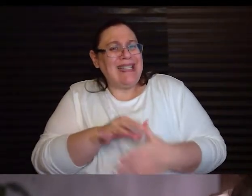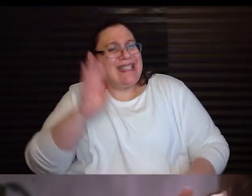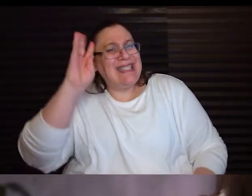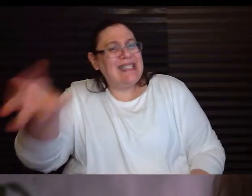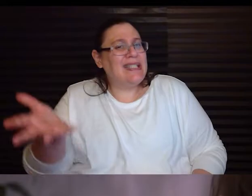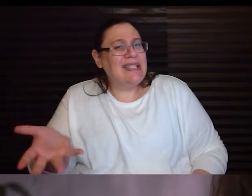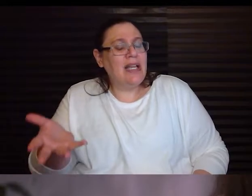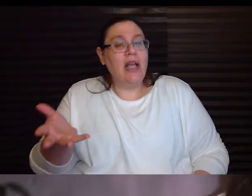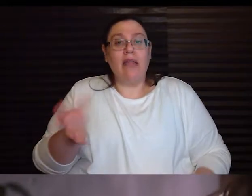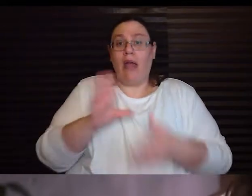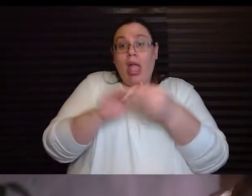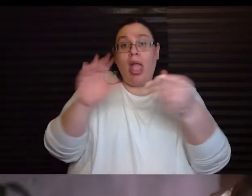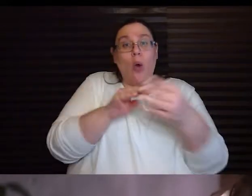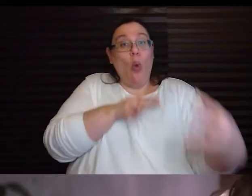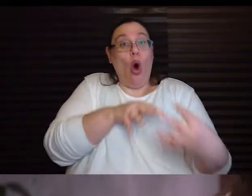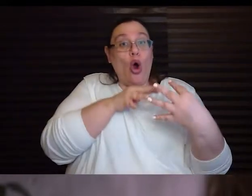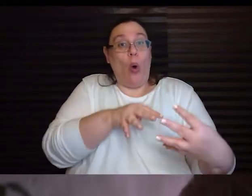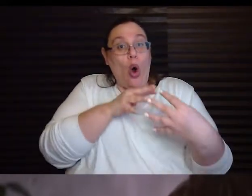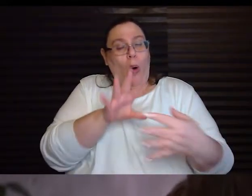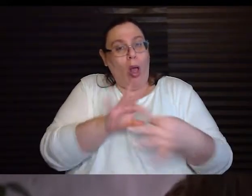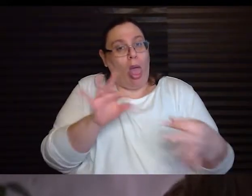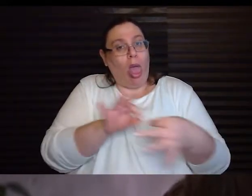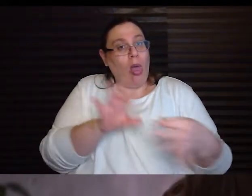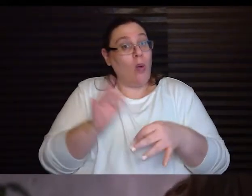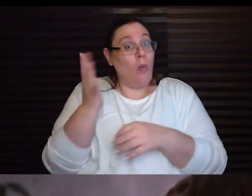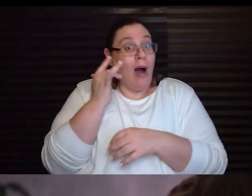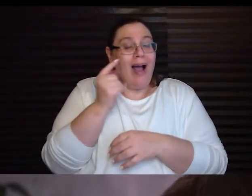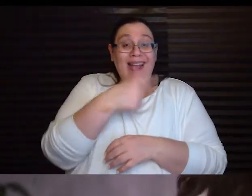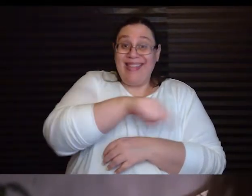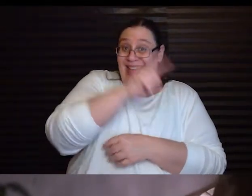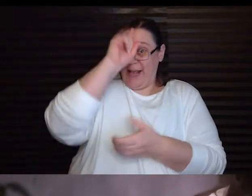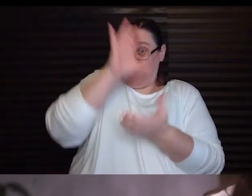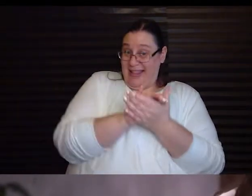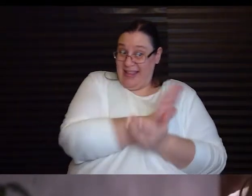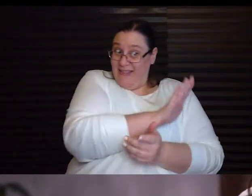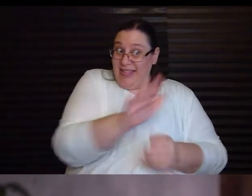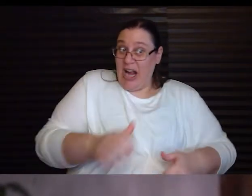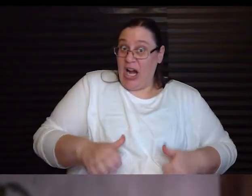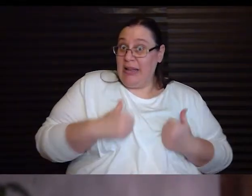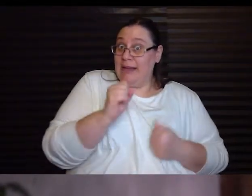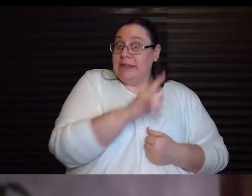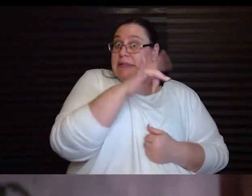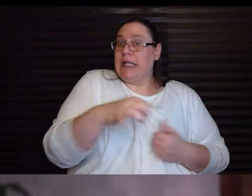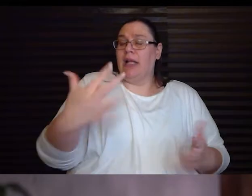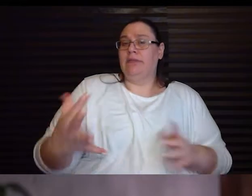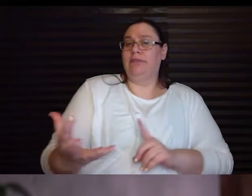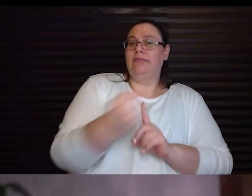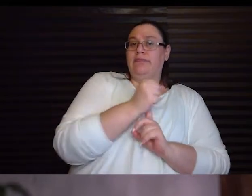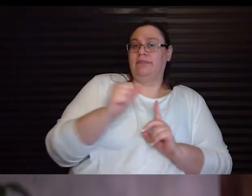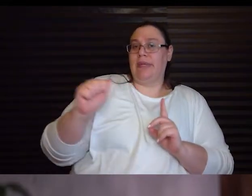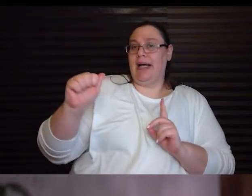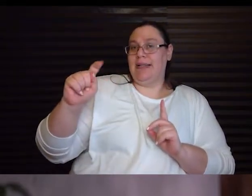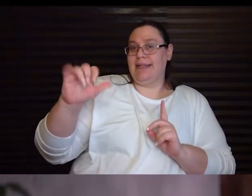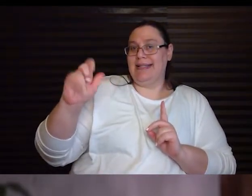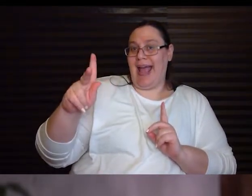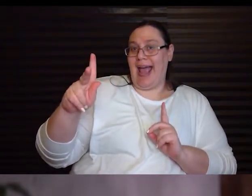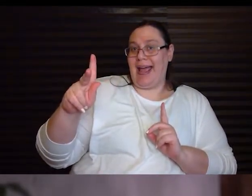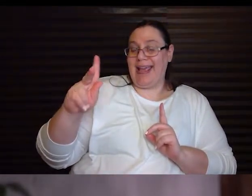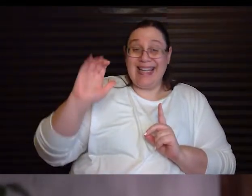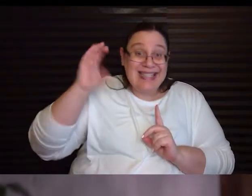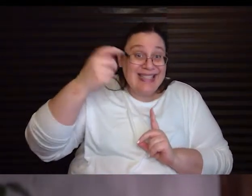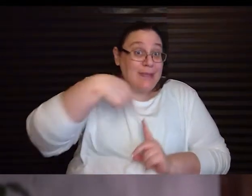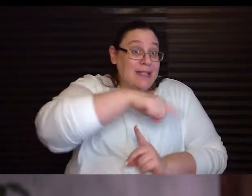lean on the rhetoric of war because they believe that their way of life is under attack. And it seems that